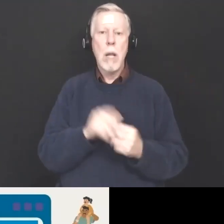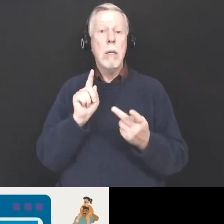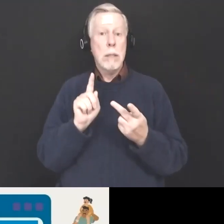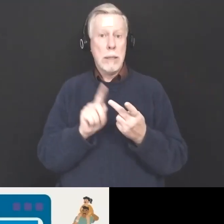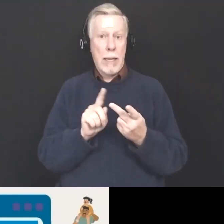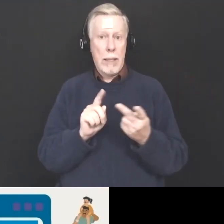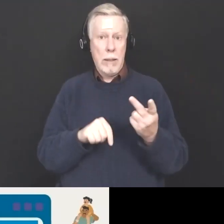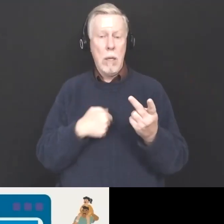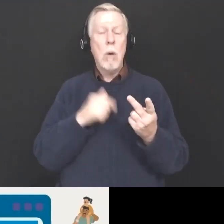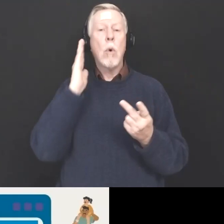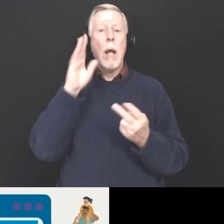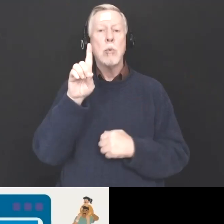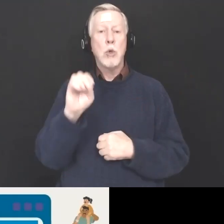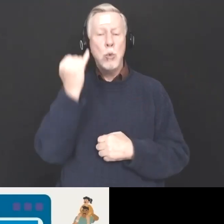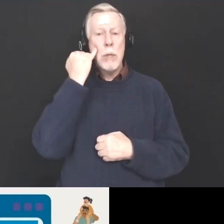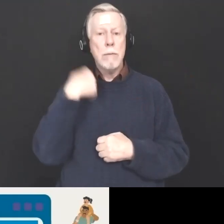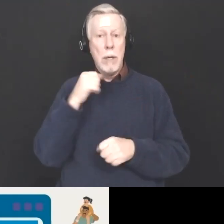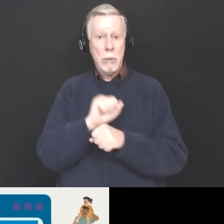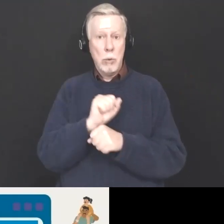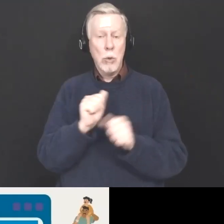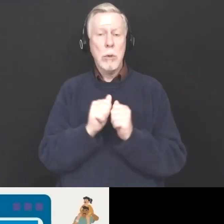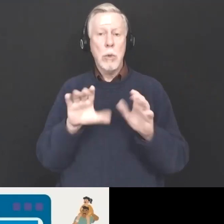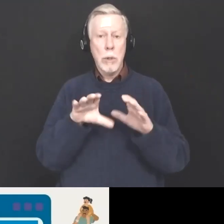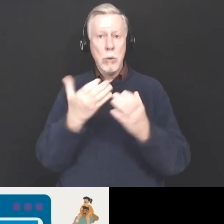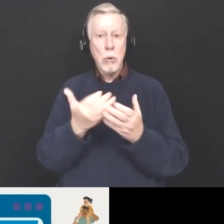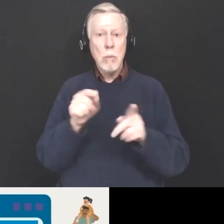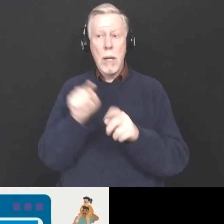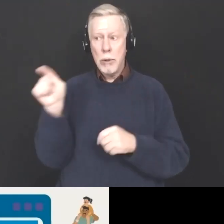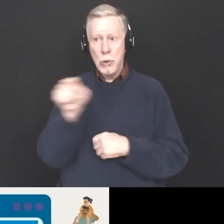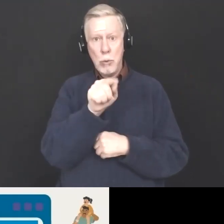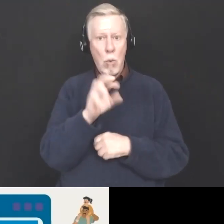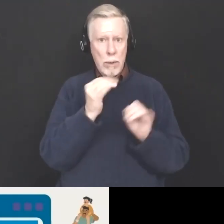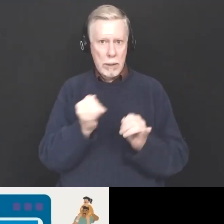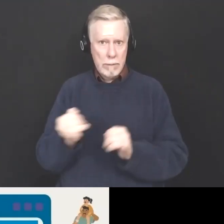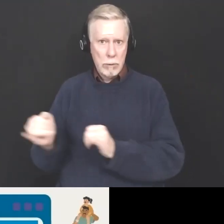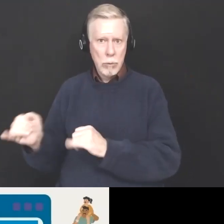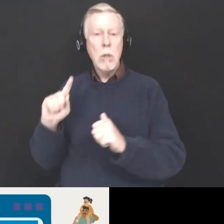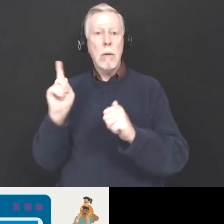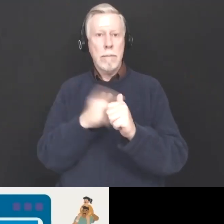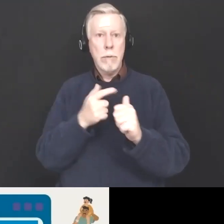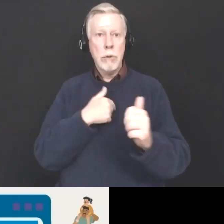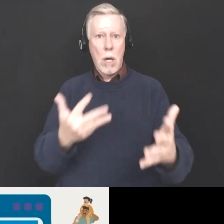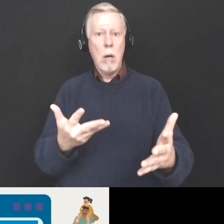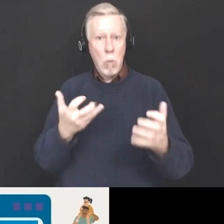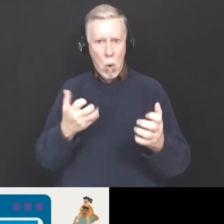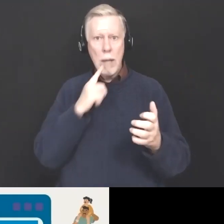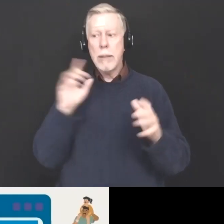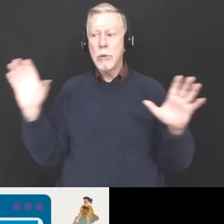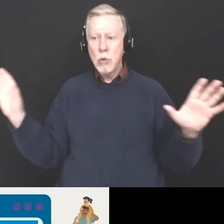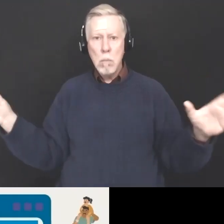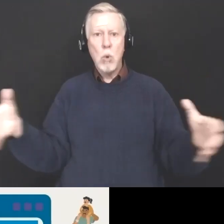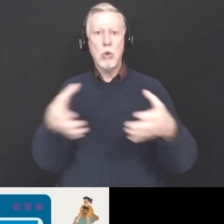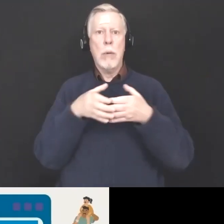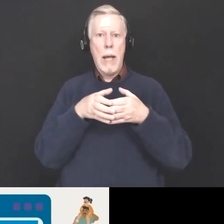do if I were working with a group like you or individuals is first thing I'd want is pull together a